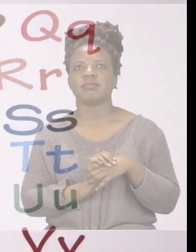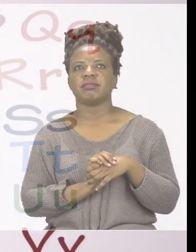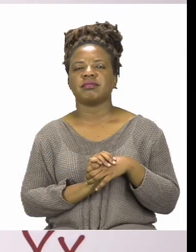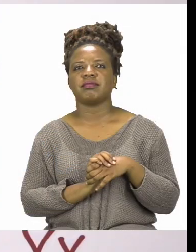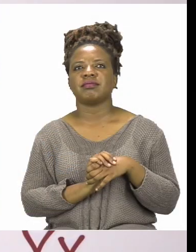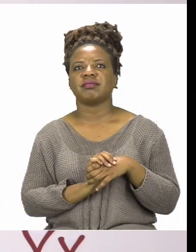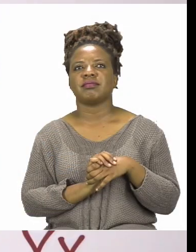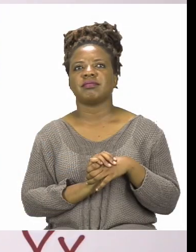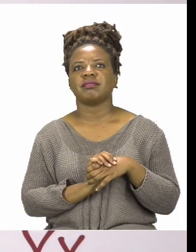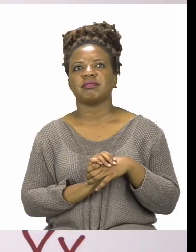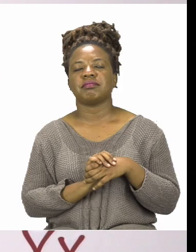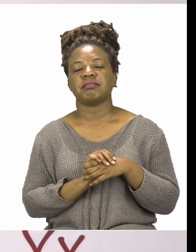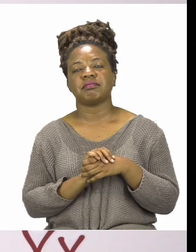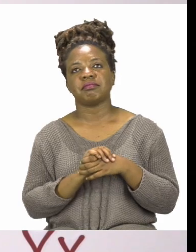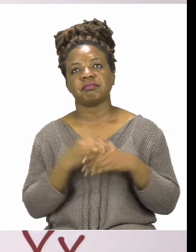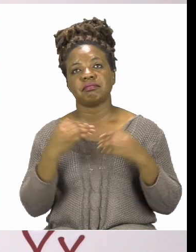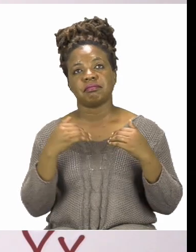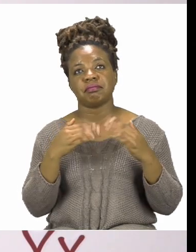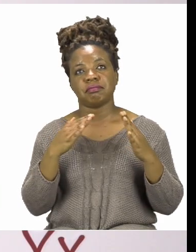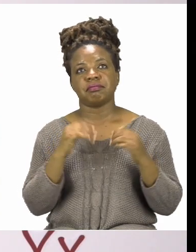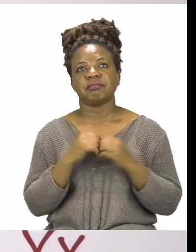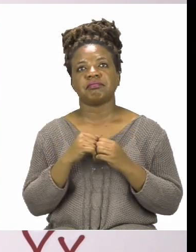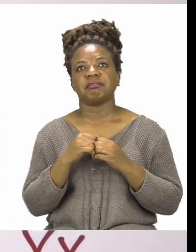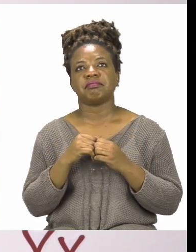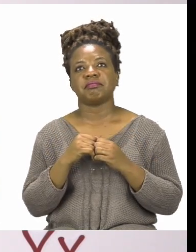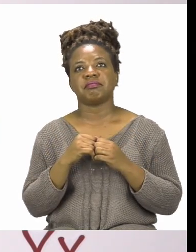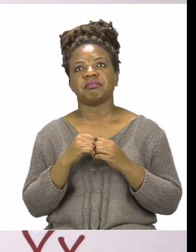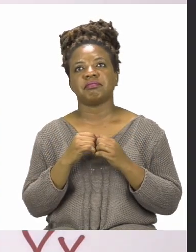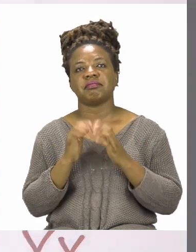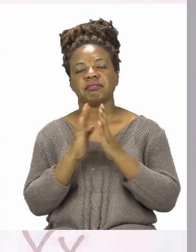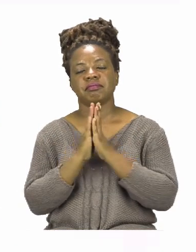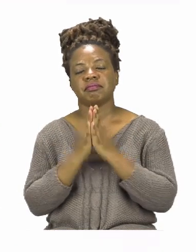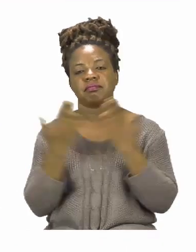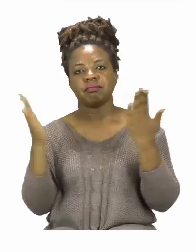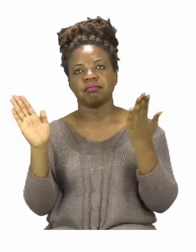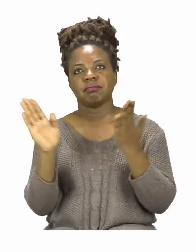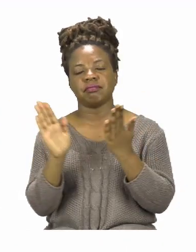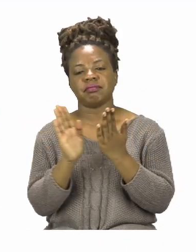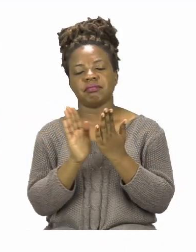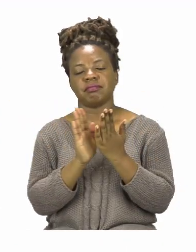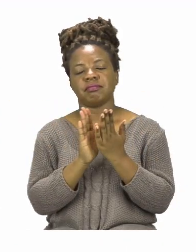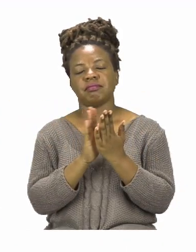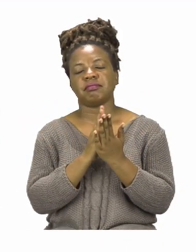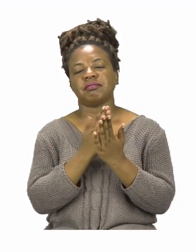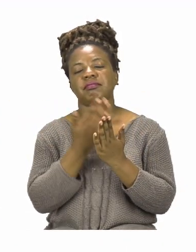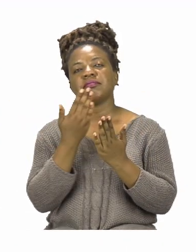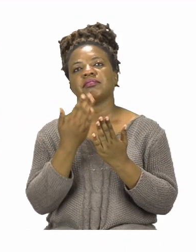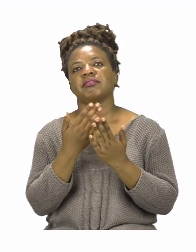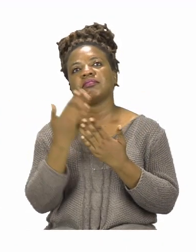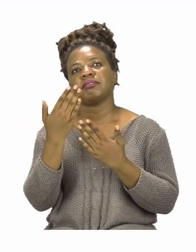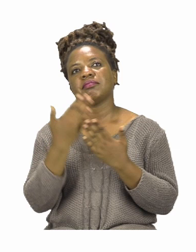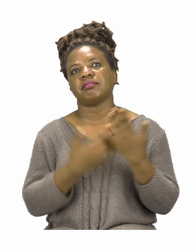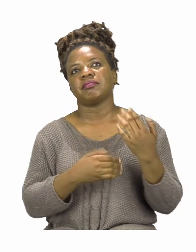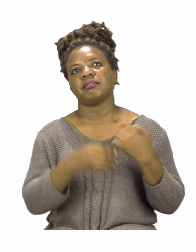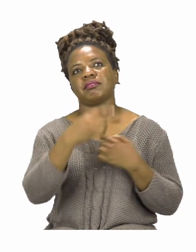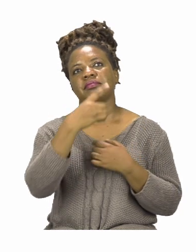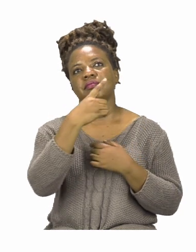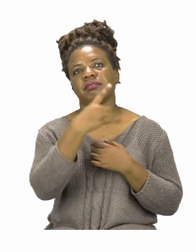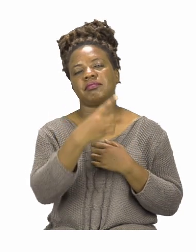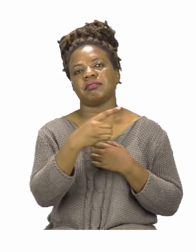To start our lesson today, boys and girls, we are going to turn to page 12. On page 12, we are going to be